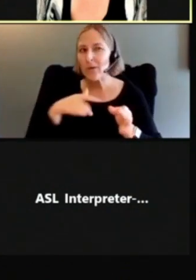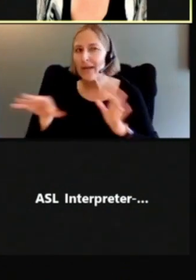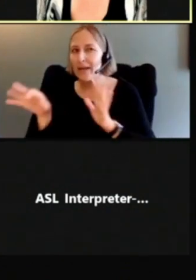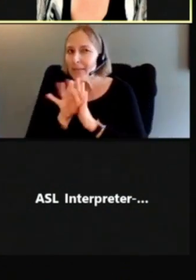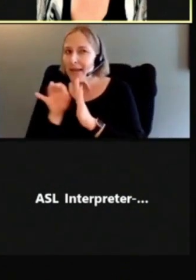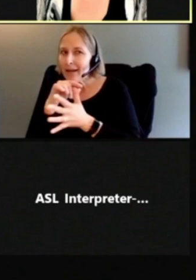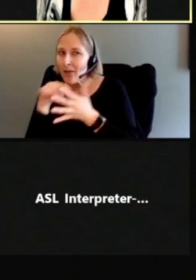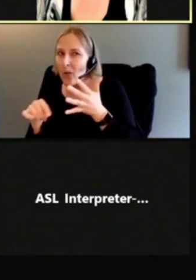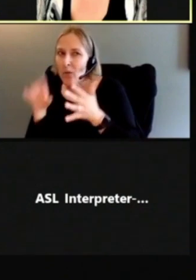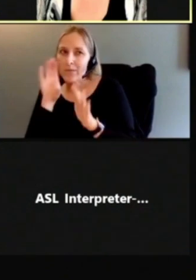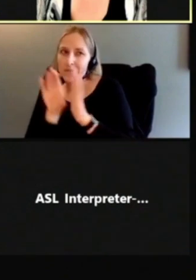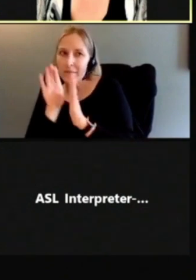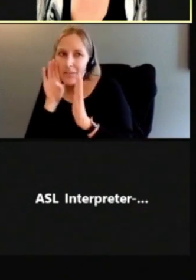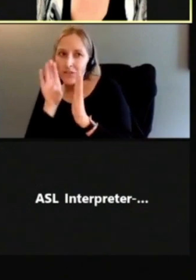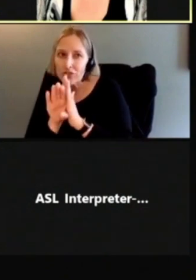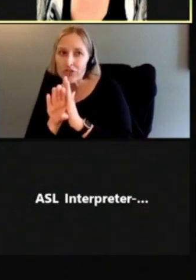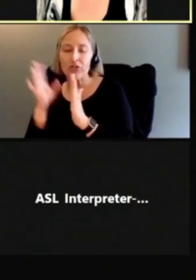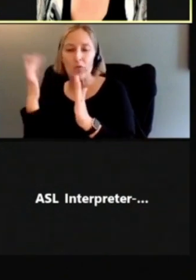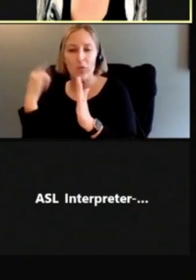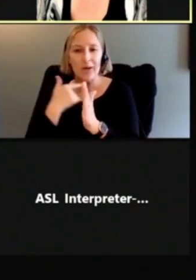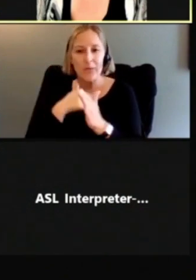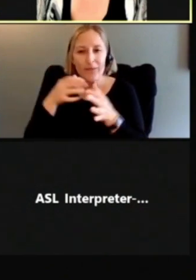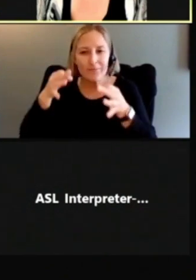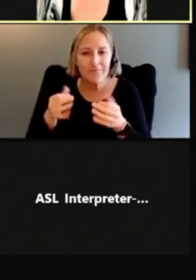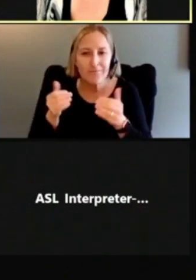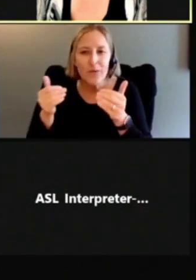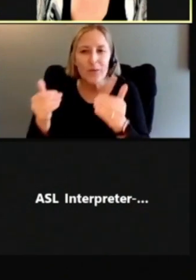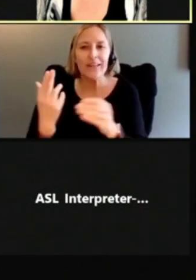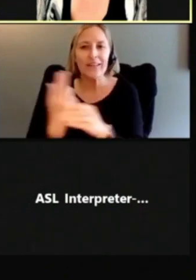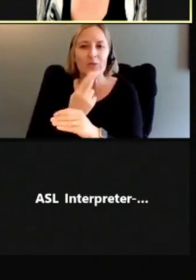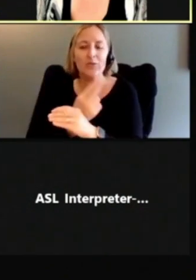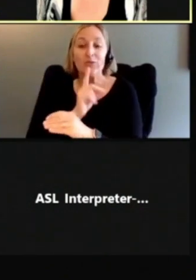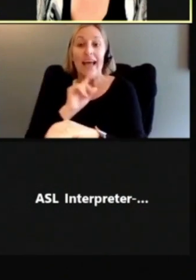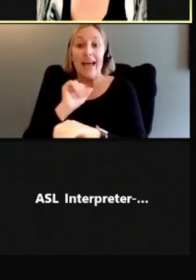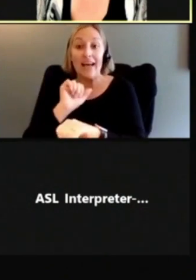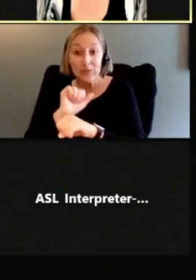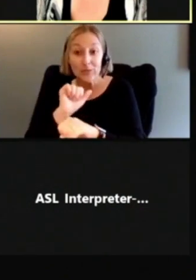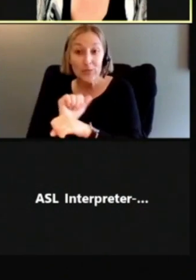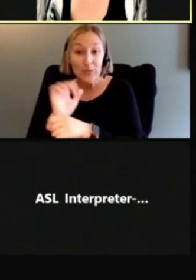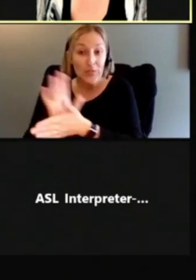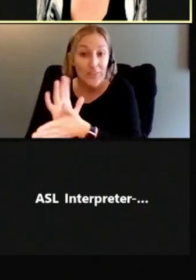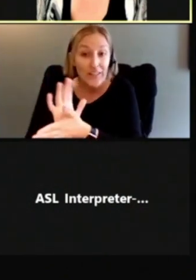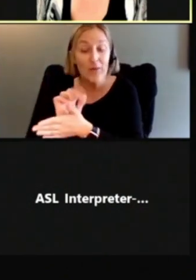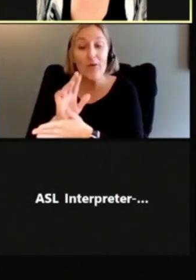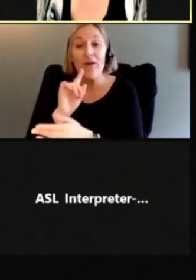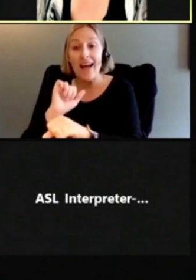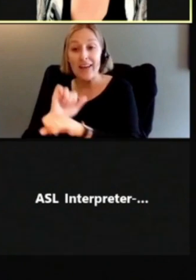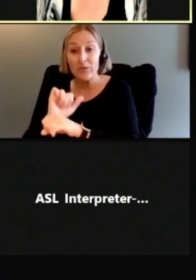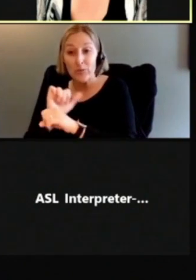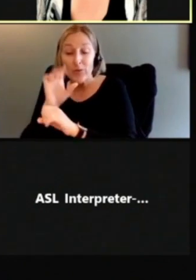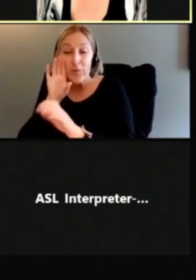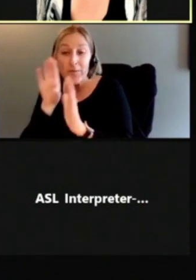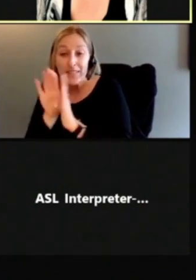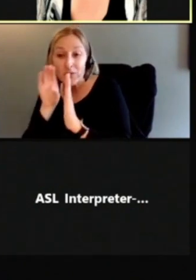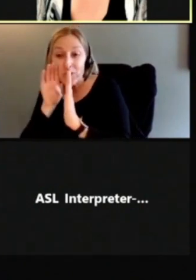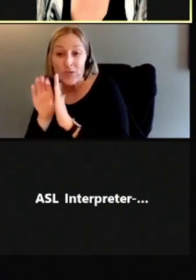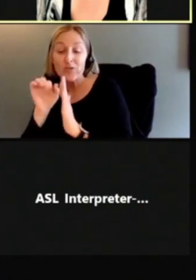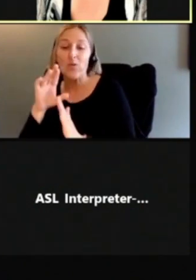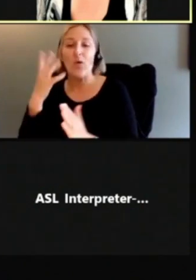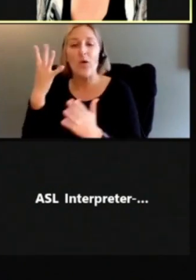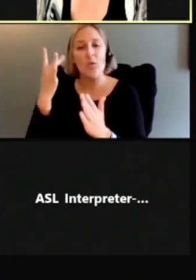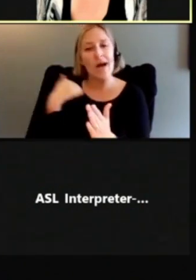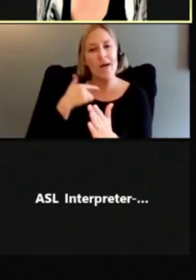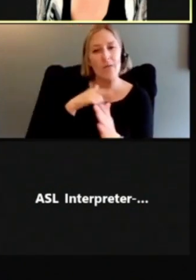use real images and real video, or why you've opted to have animation for something instead of